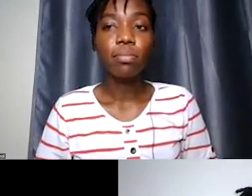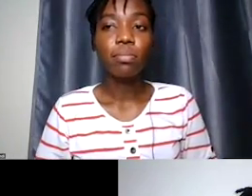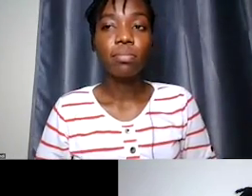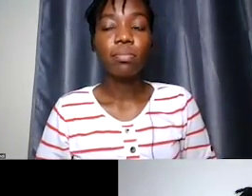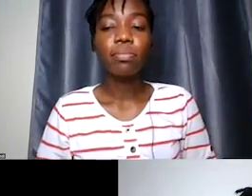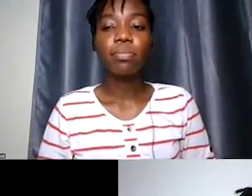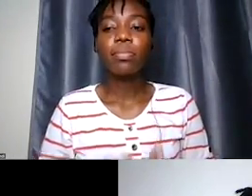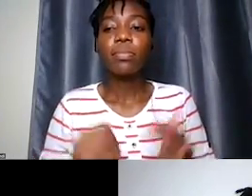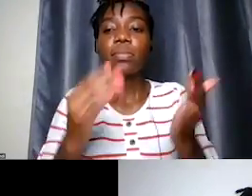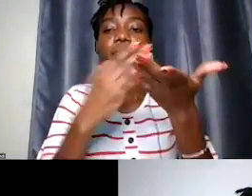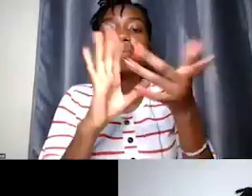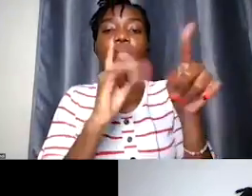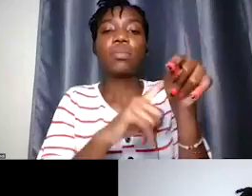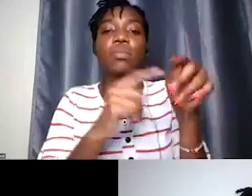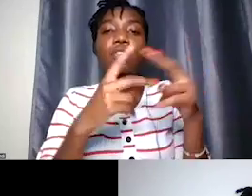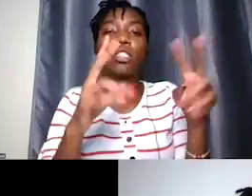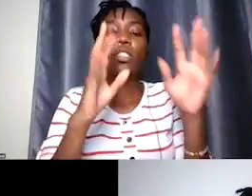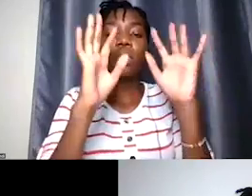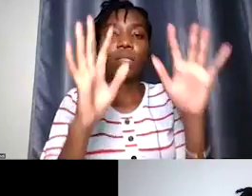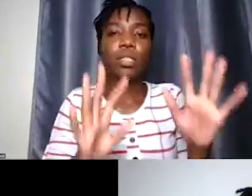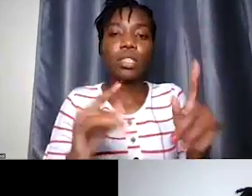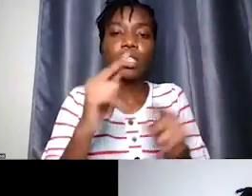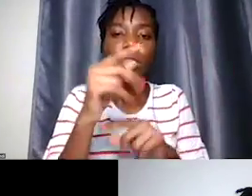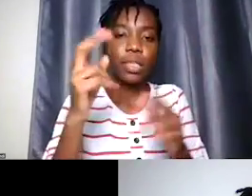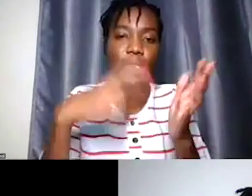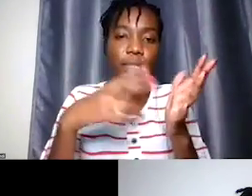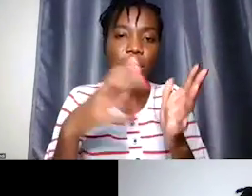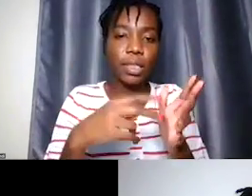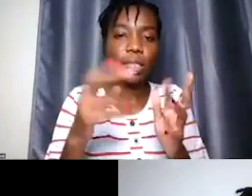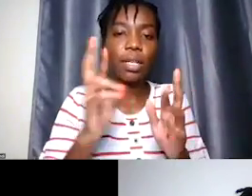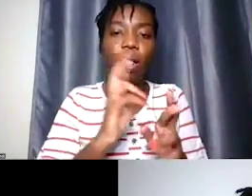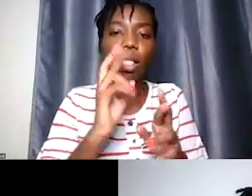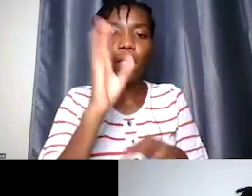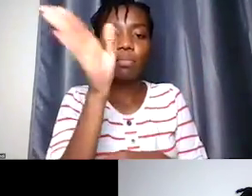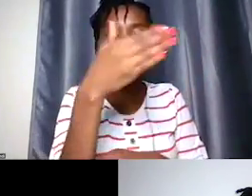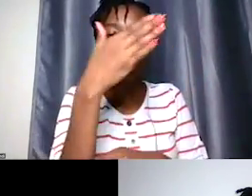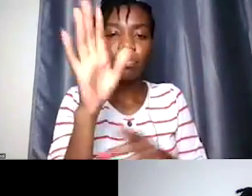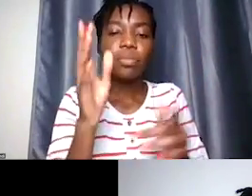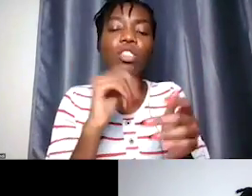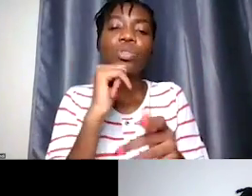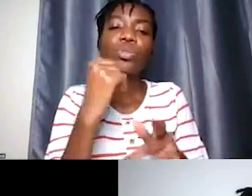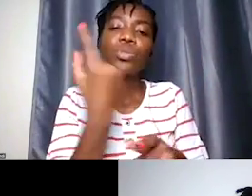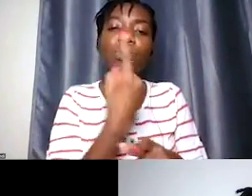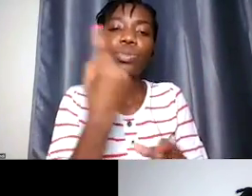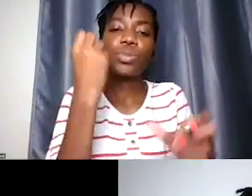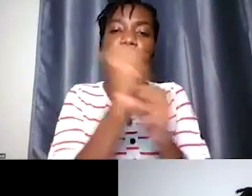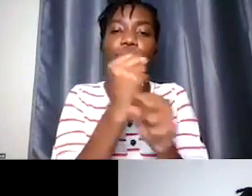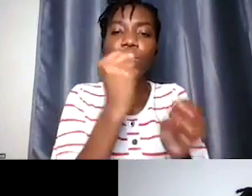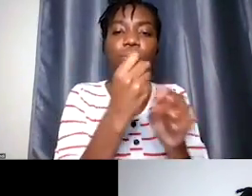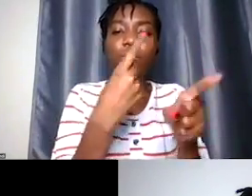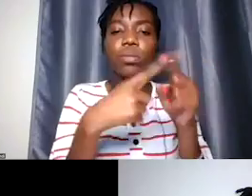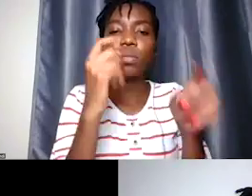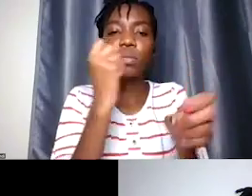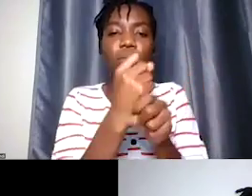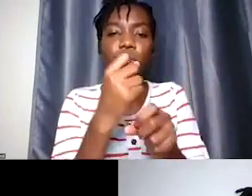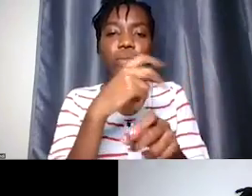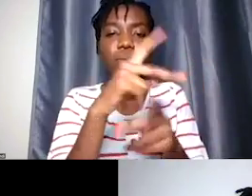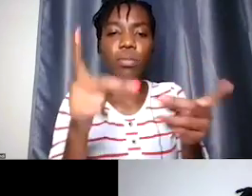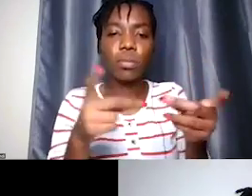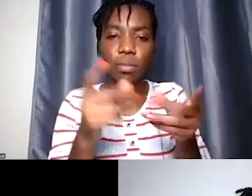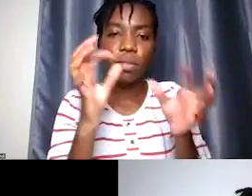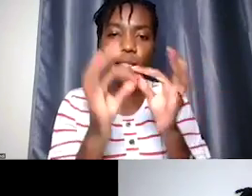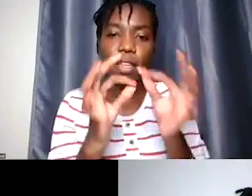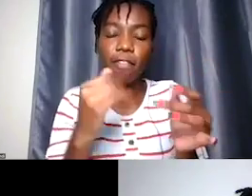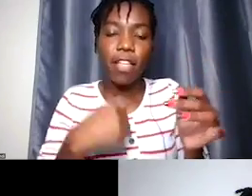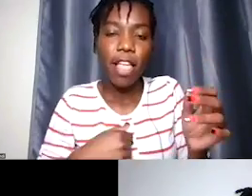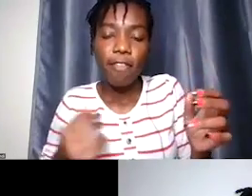Sometimes it's good to read the red flags, and not only job, even a workplace. Because if somebody is